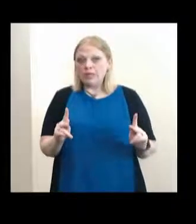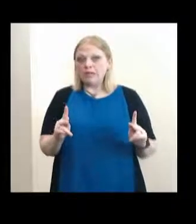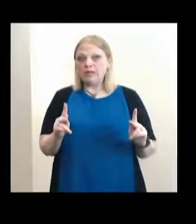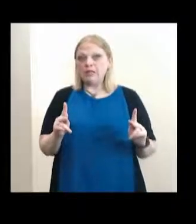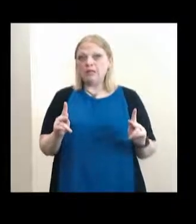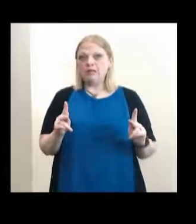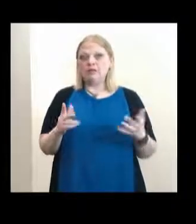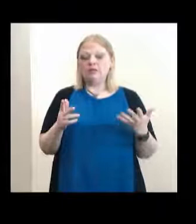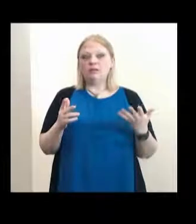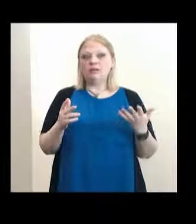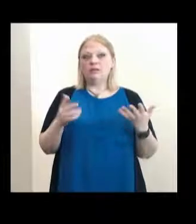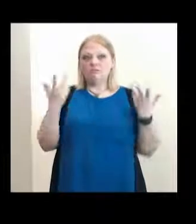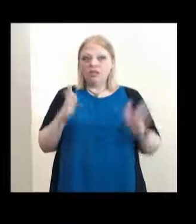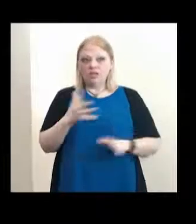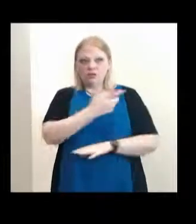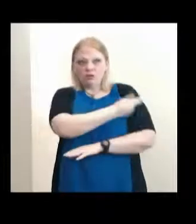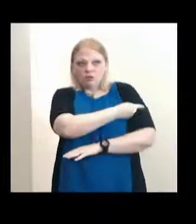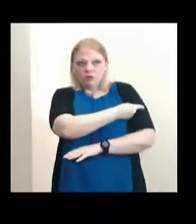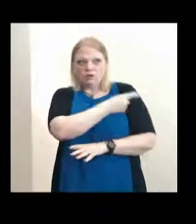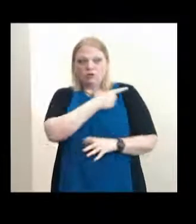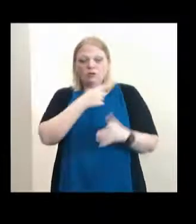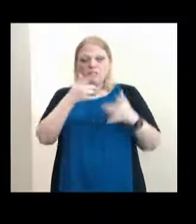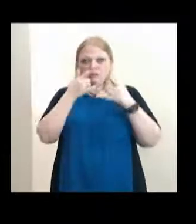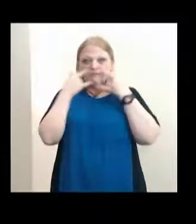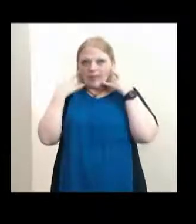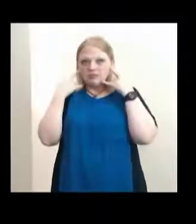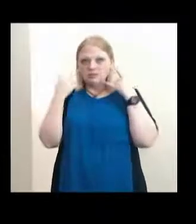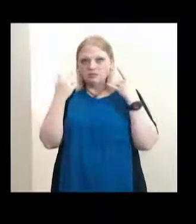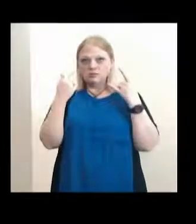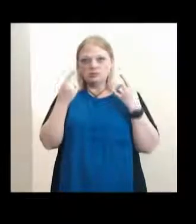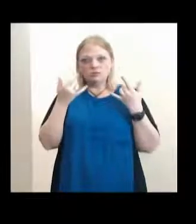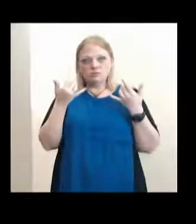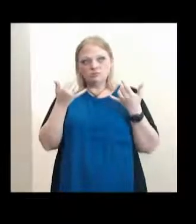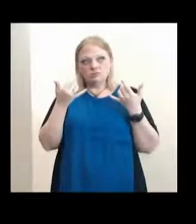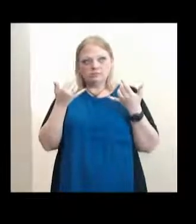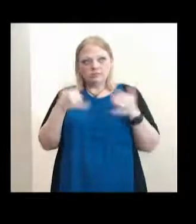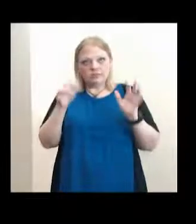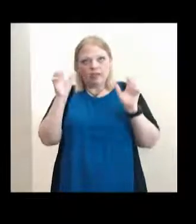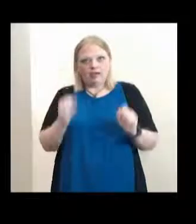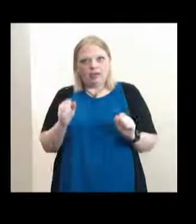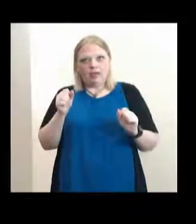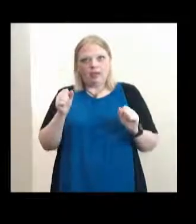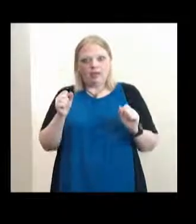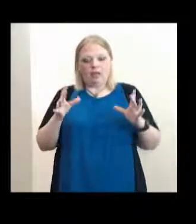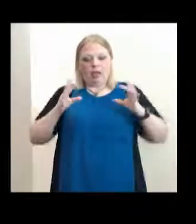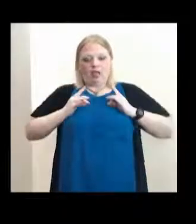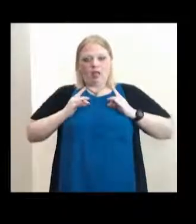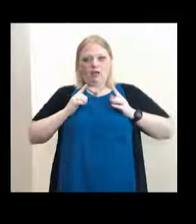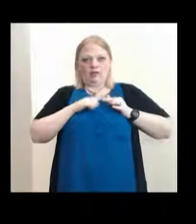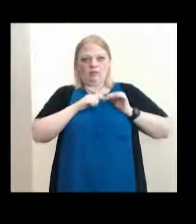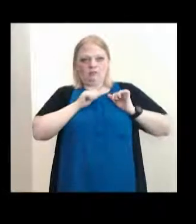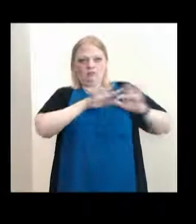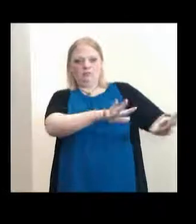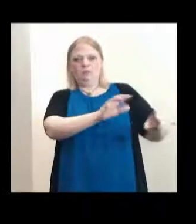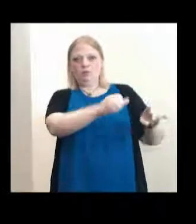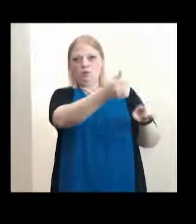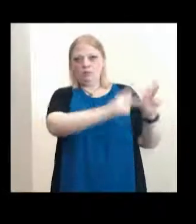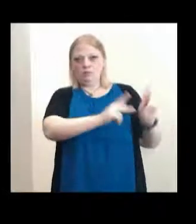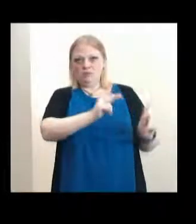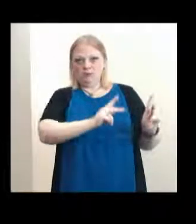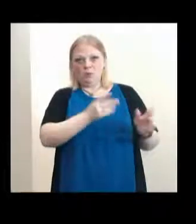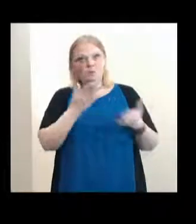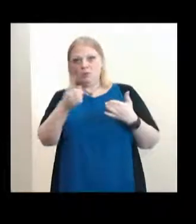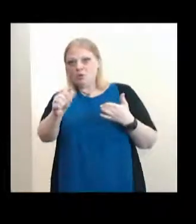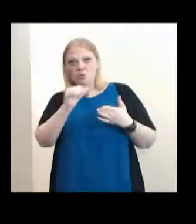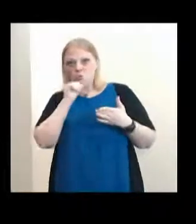have been vaccinated, please wear a mask when you're out in public, because you still have an opportunity to catch it and pass it on to others, even if you yourself will not get